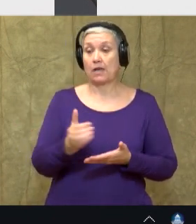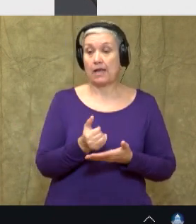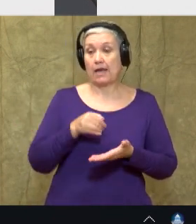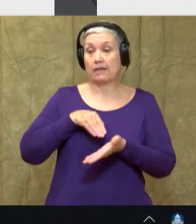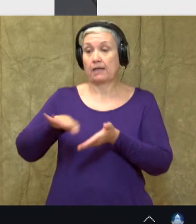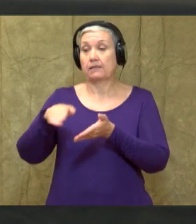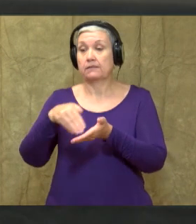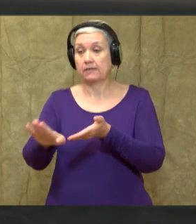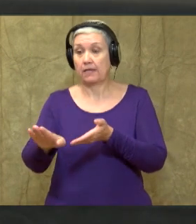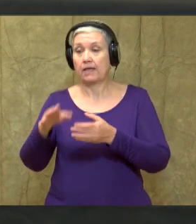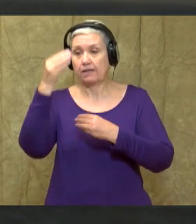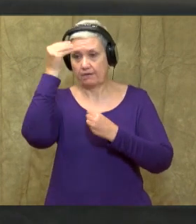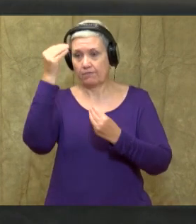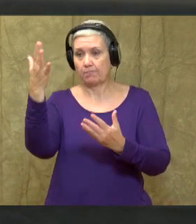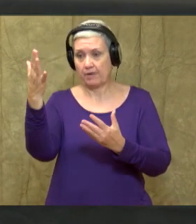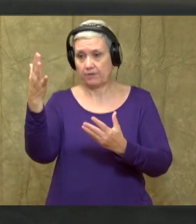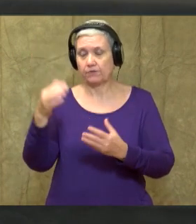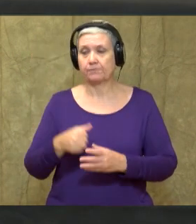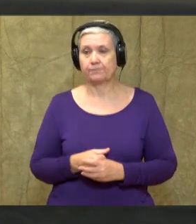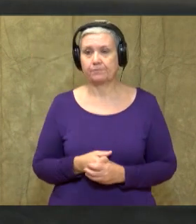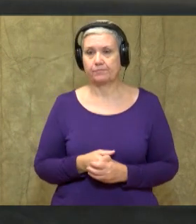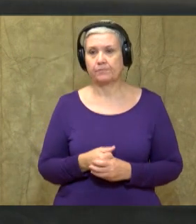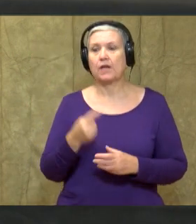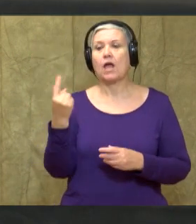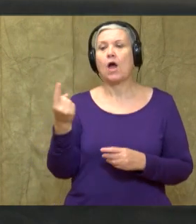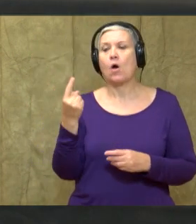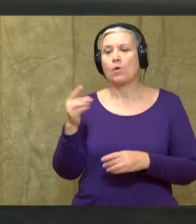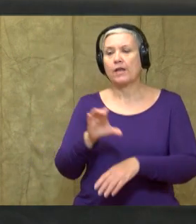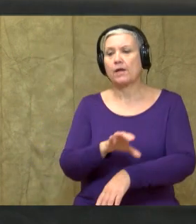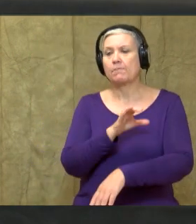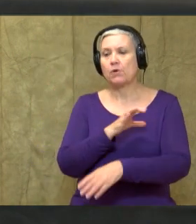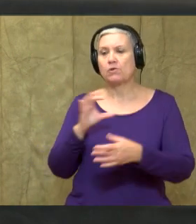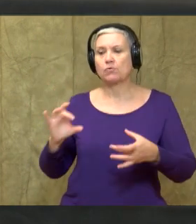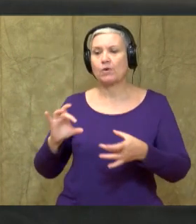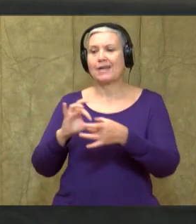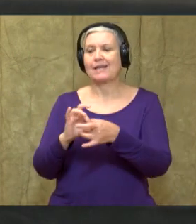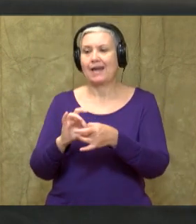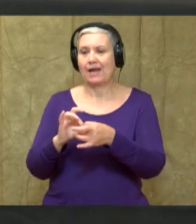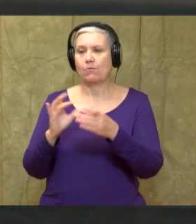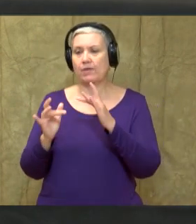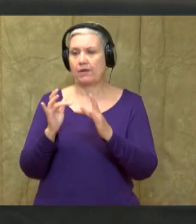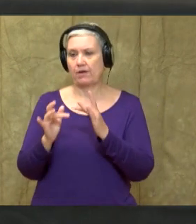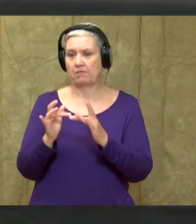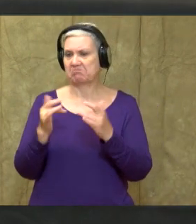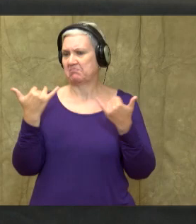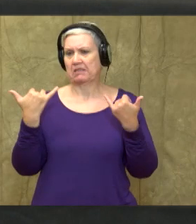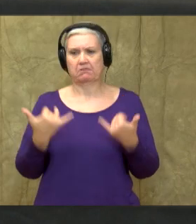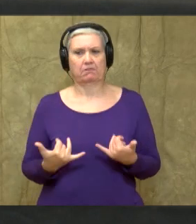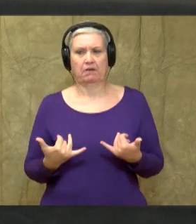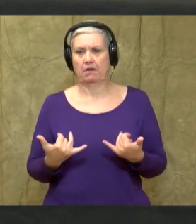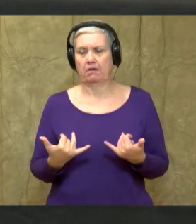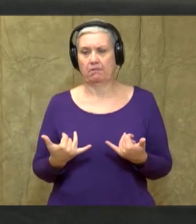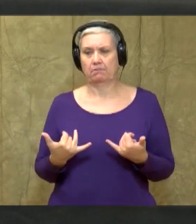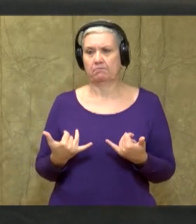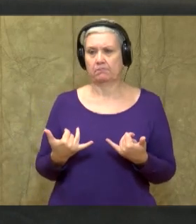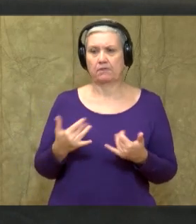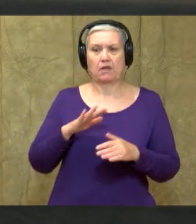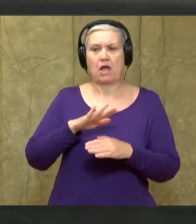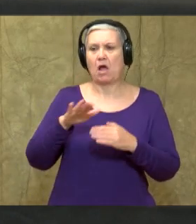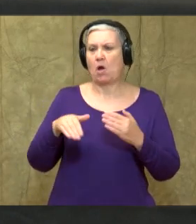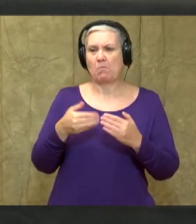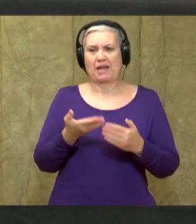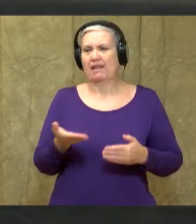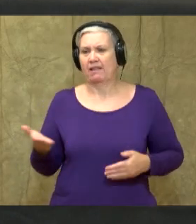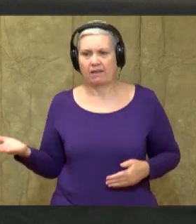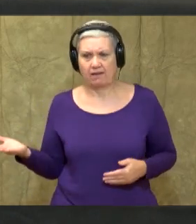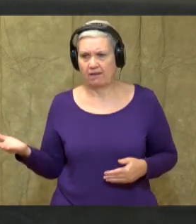receive information. In the past, only computers connected to the internet, but now we can build all sorts of